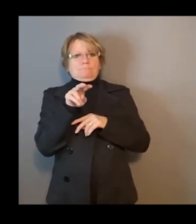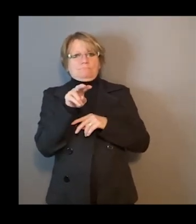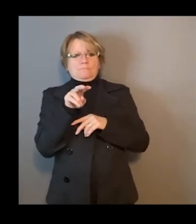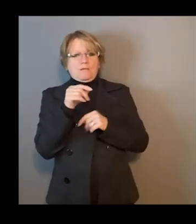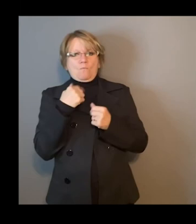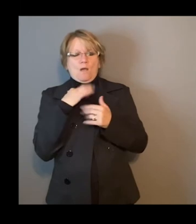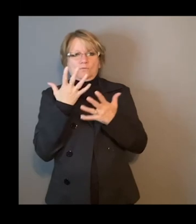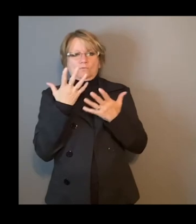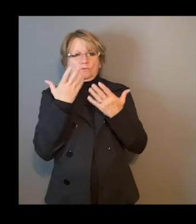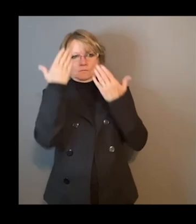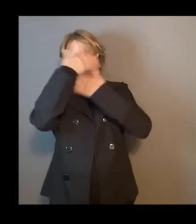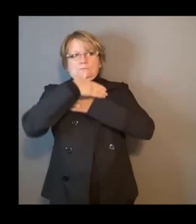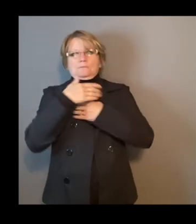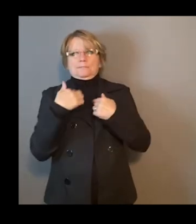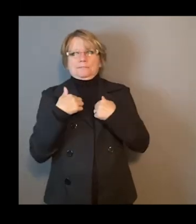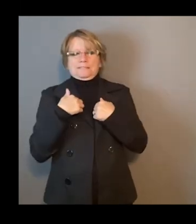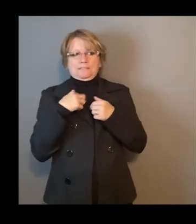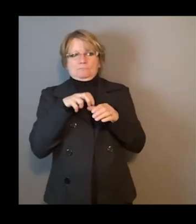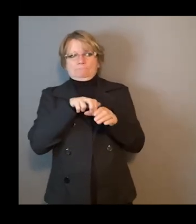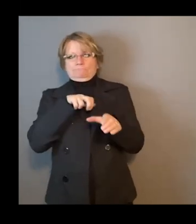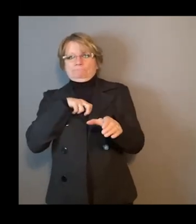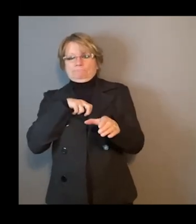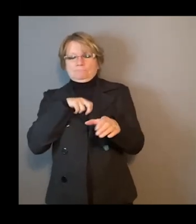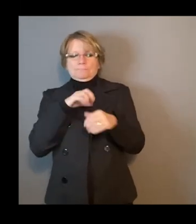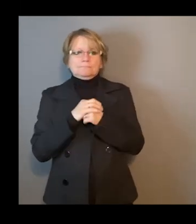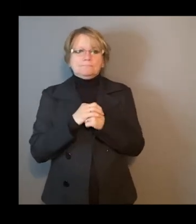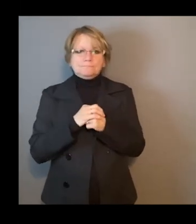wanted to stay reserved and out of the way.